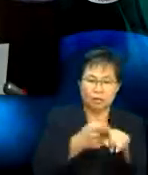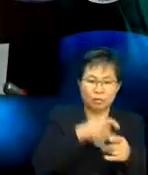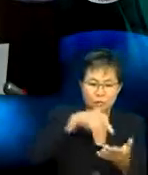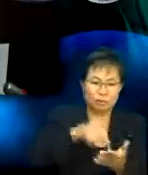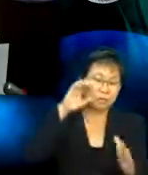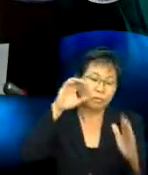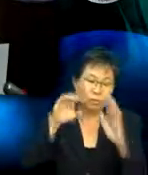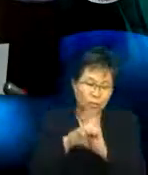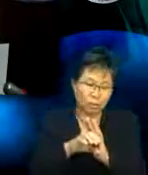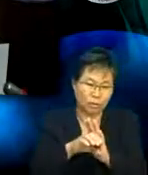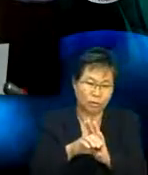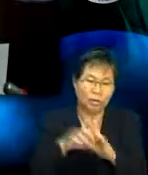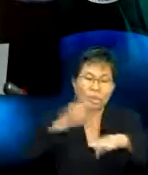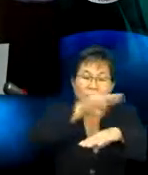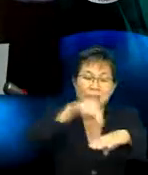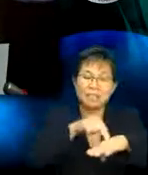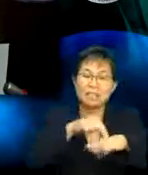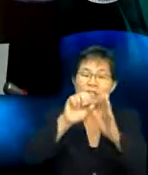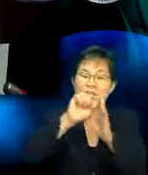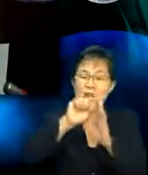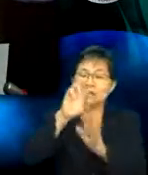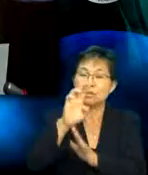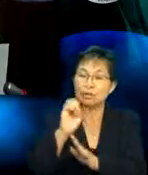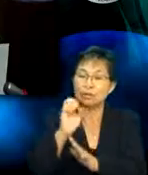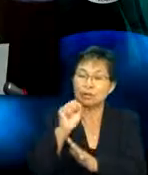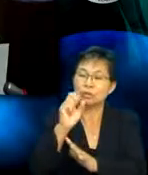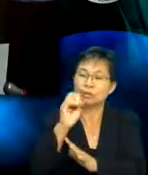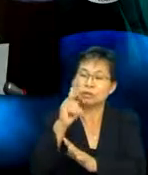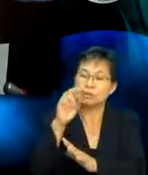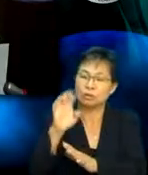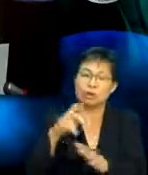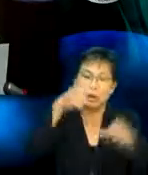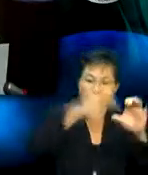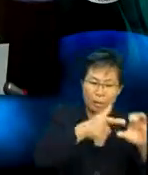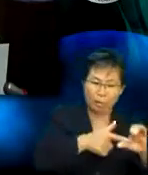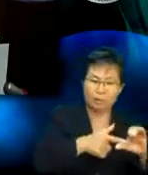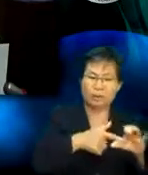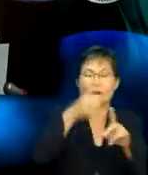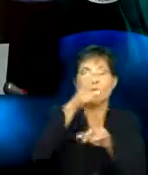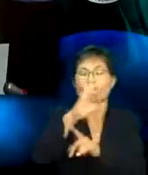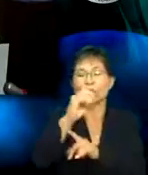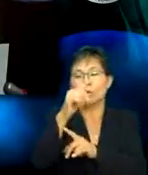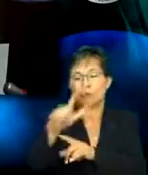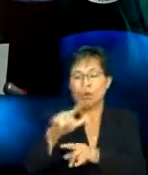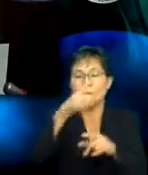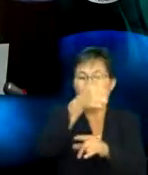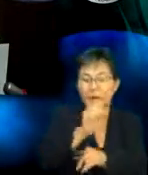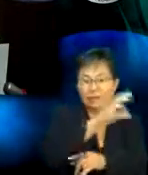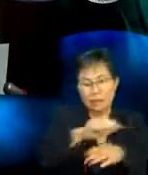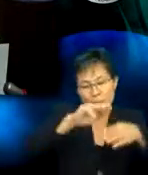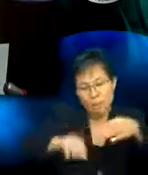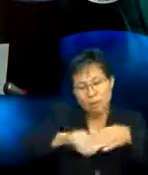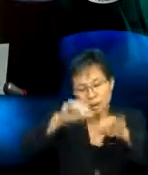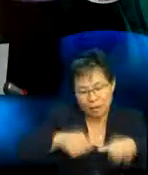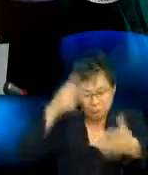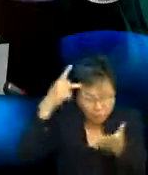From these photographs, natural resources such as petroleum, coal, natural gas, and